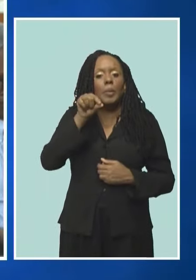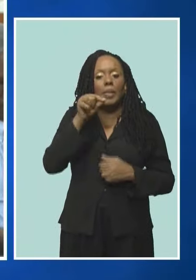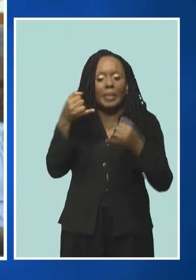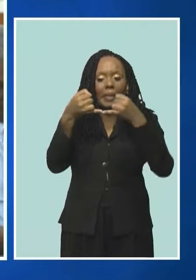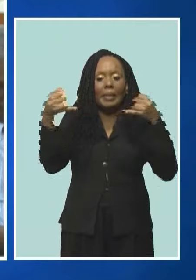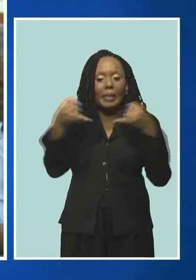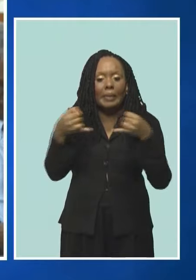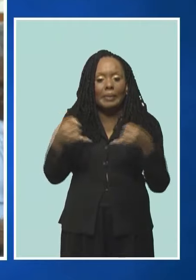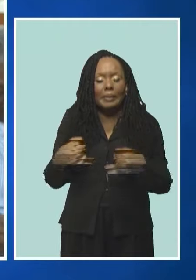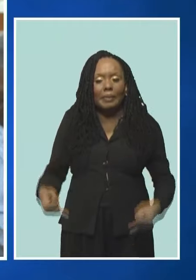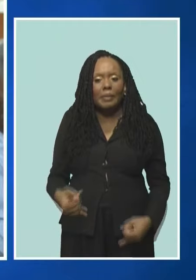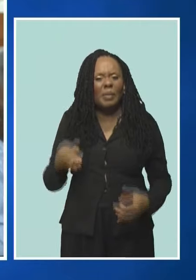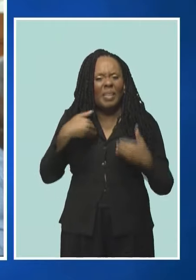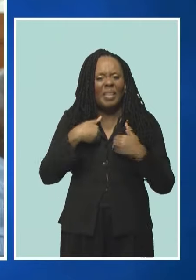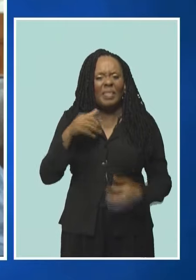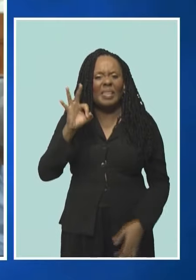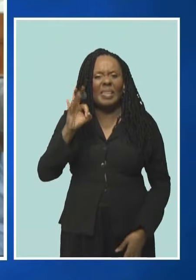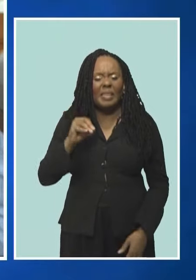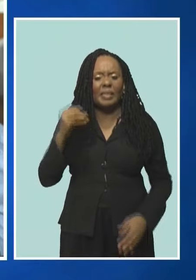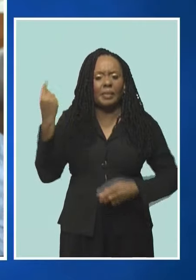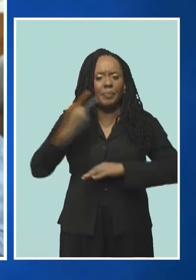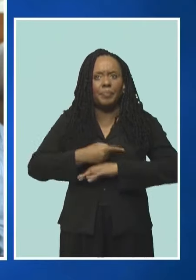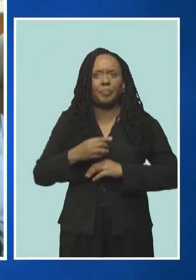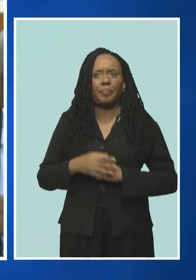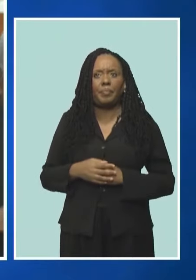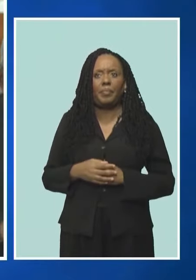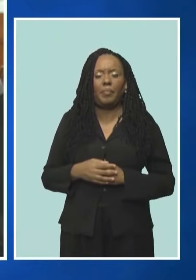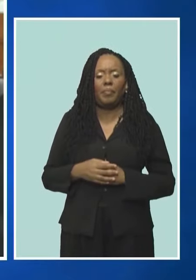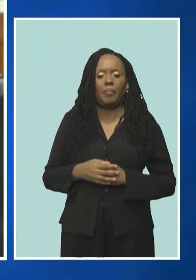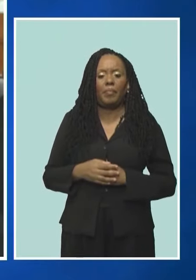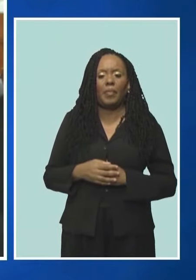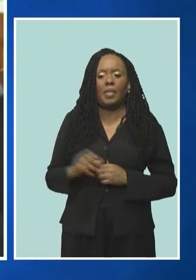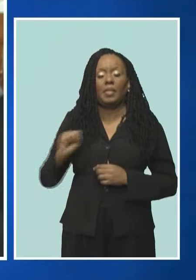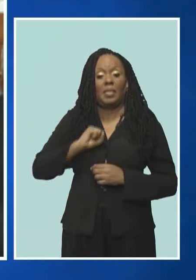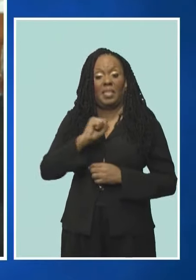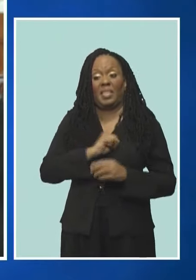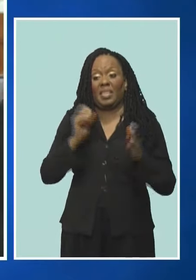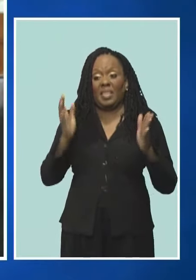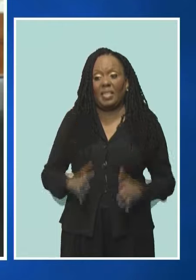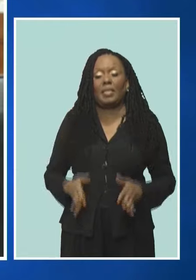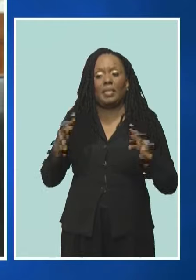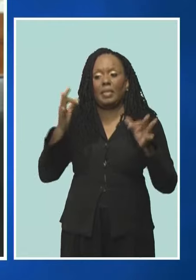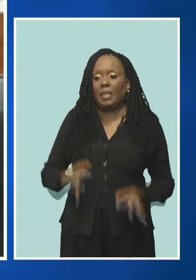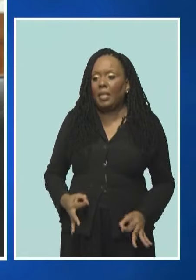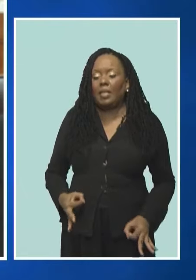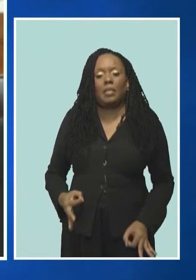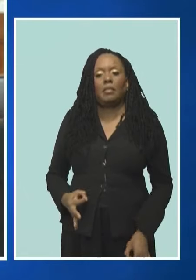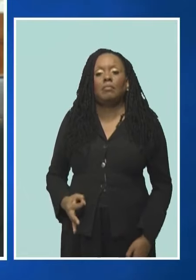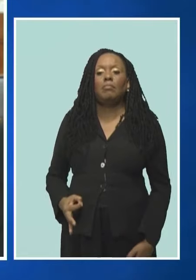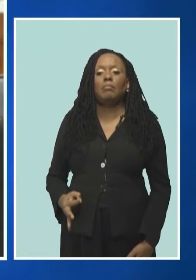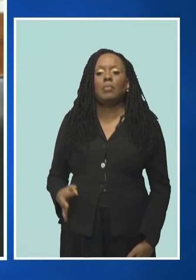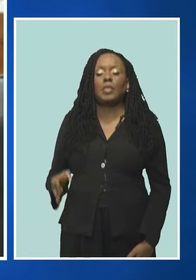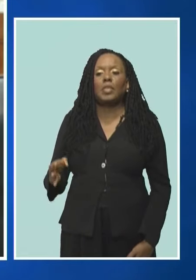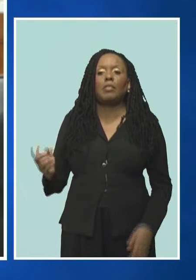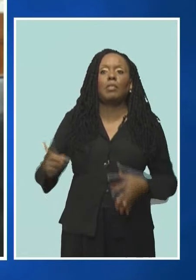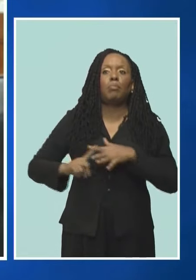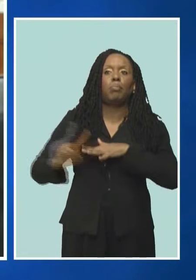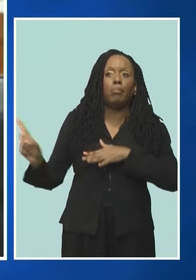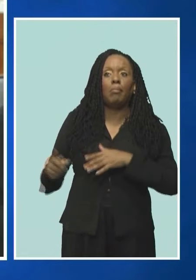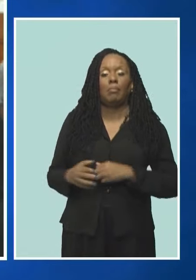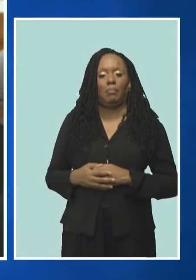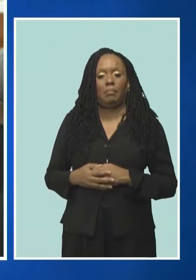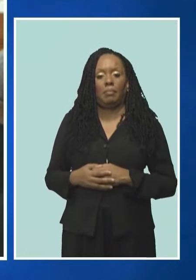that the Honourable Senator would have chosen to abandon her duty to the public today, especially when her leader has said